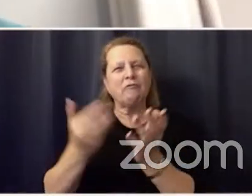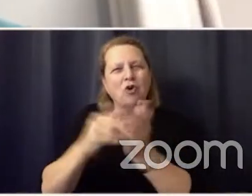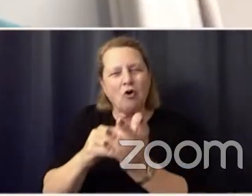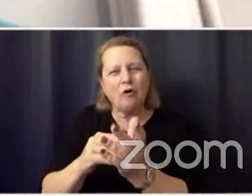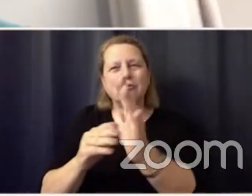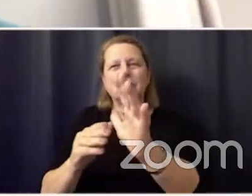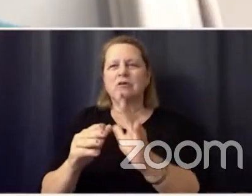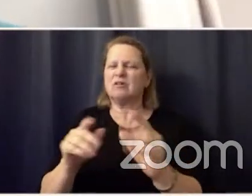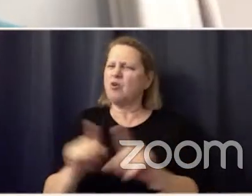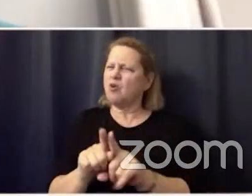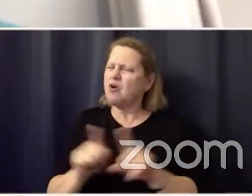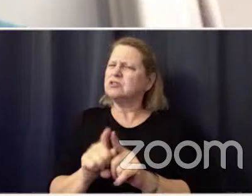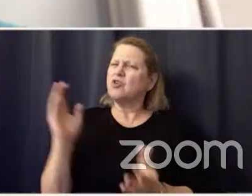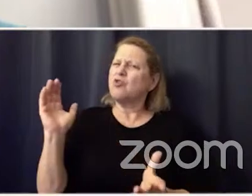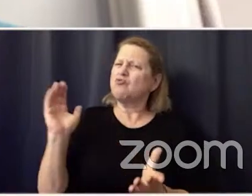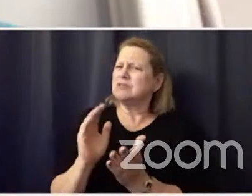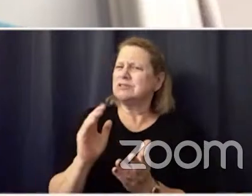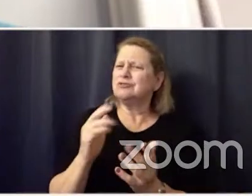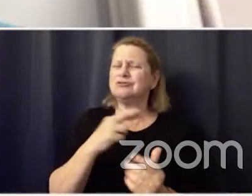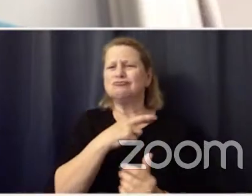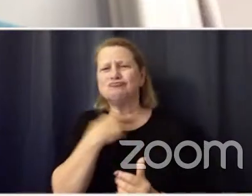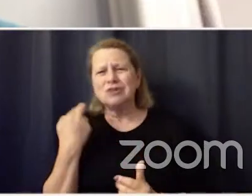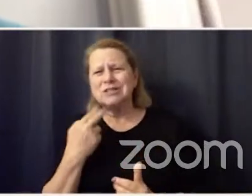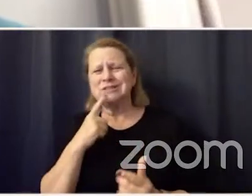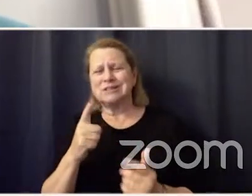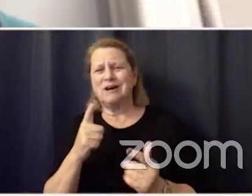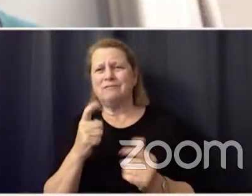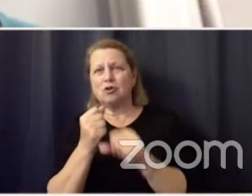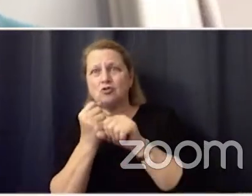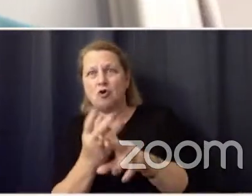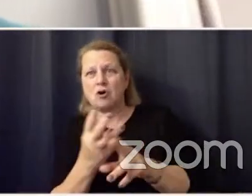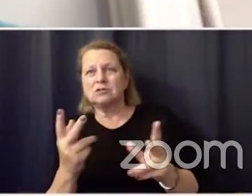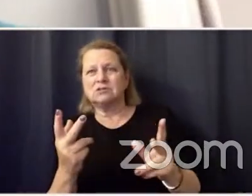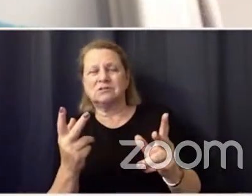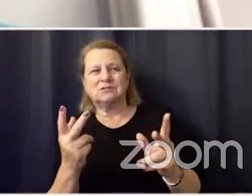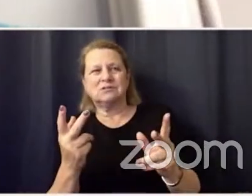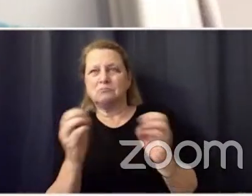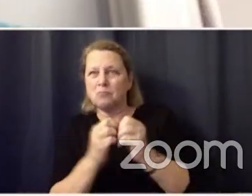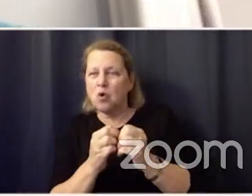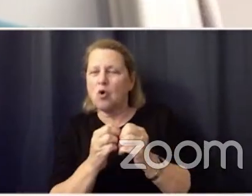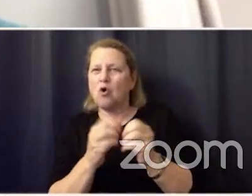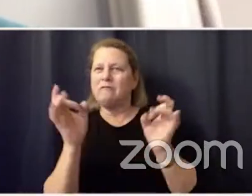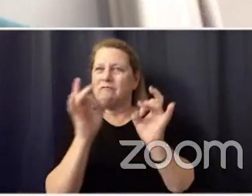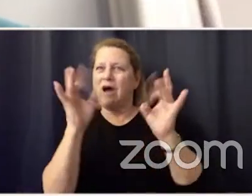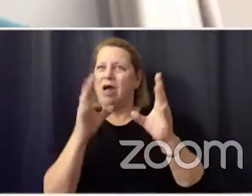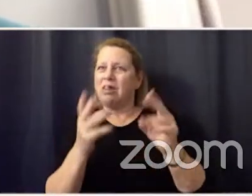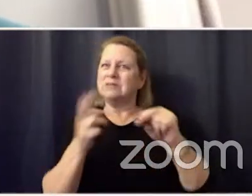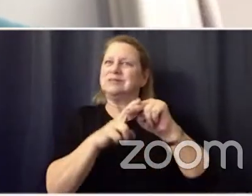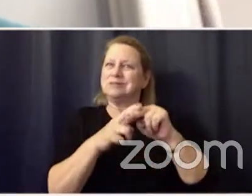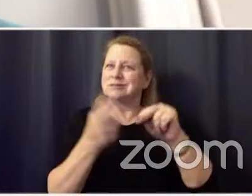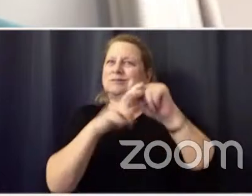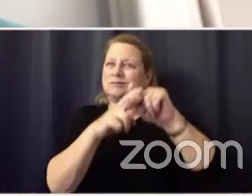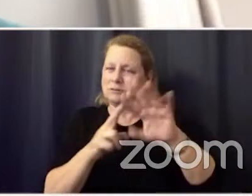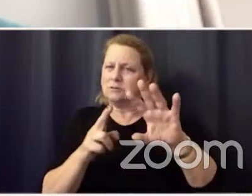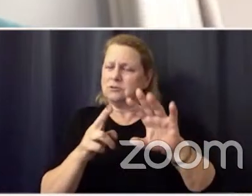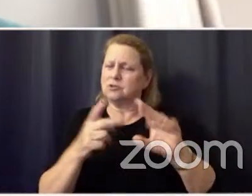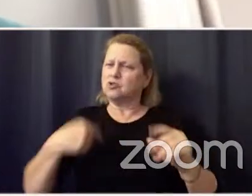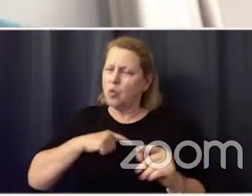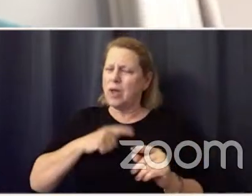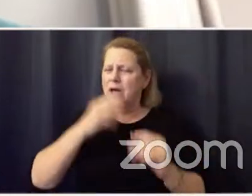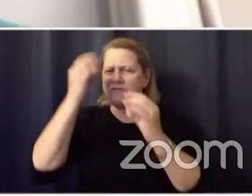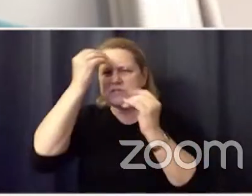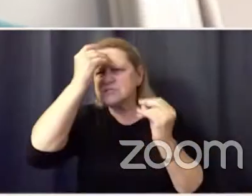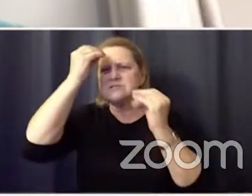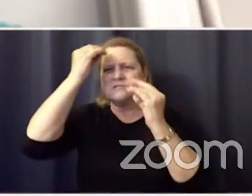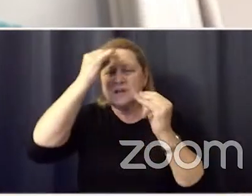of escalating any violence at home. And so it's taken us a lot of thinking and a lot of planning together